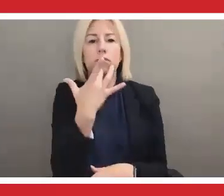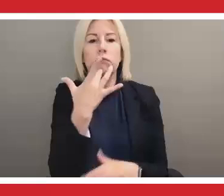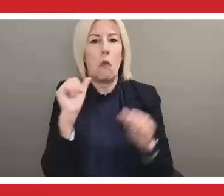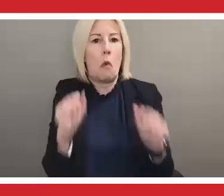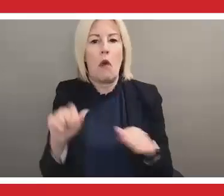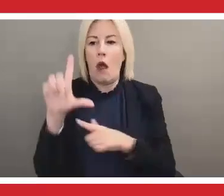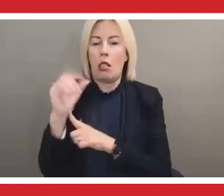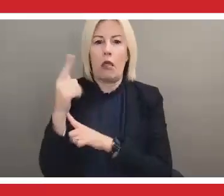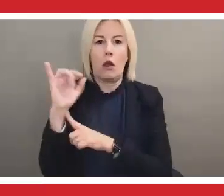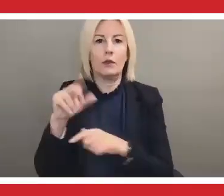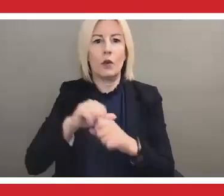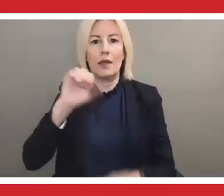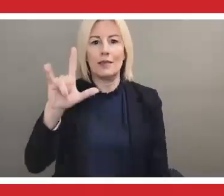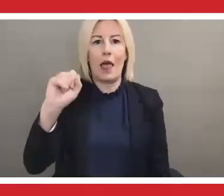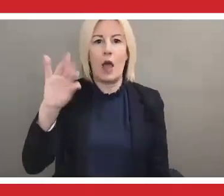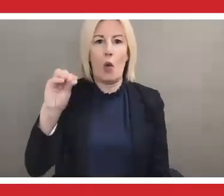to Slido,